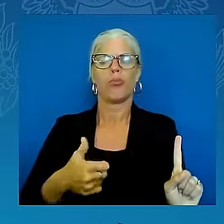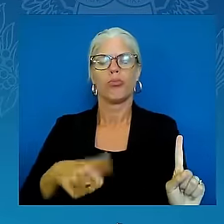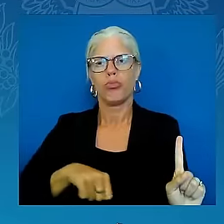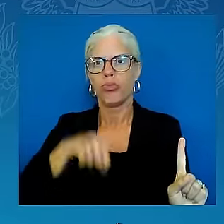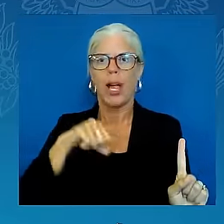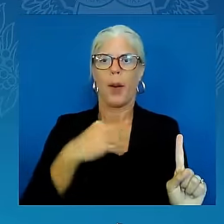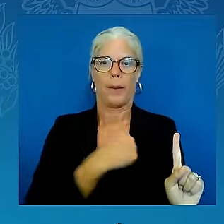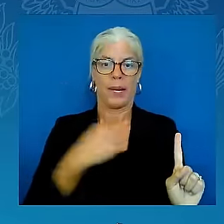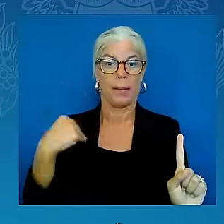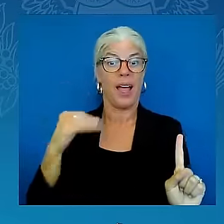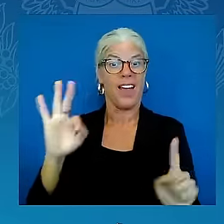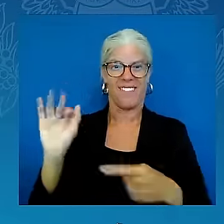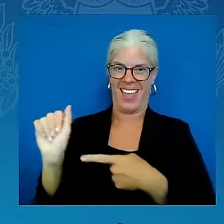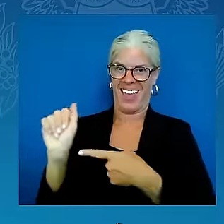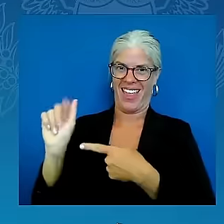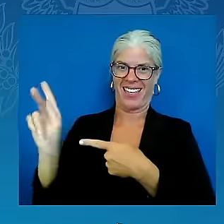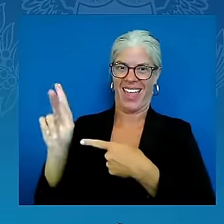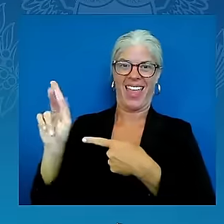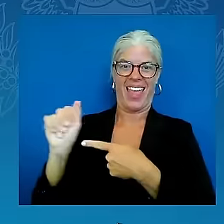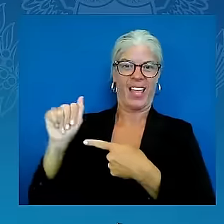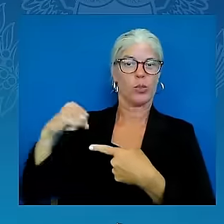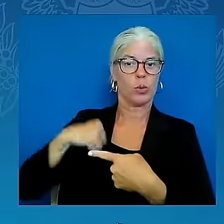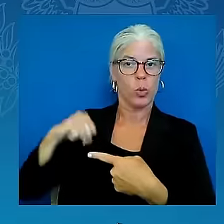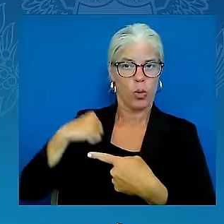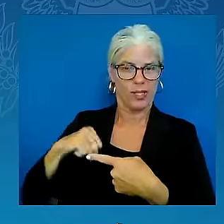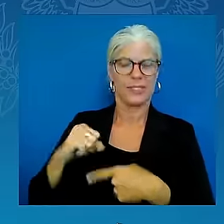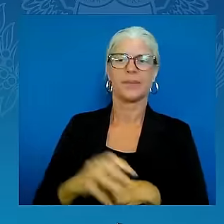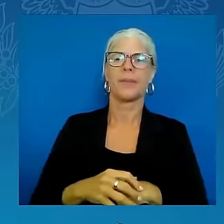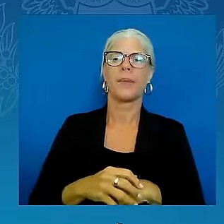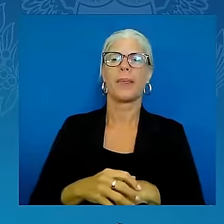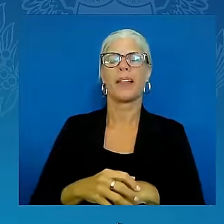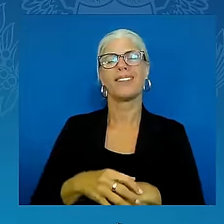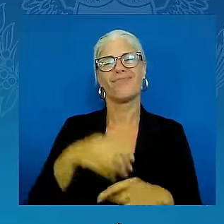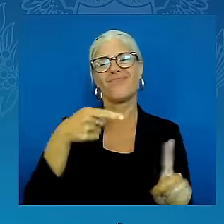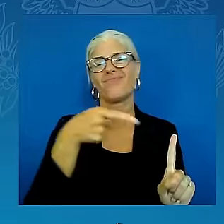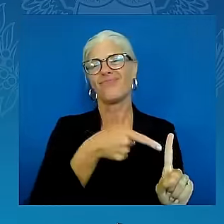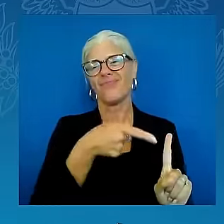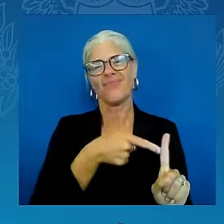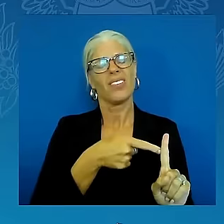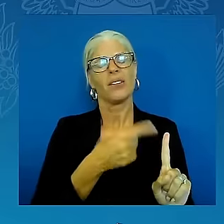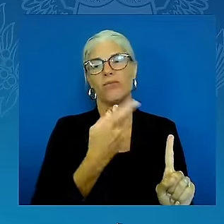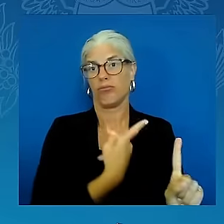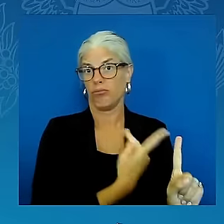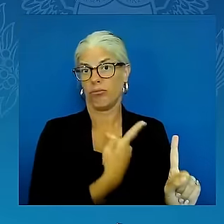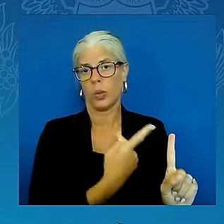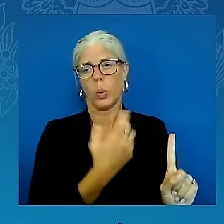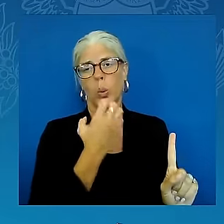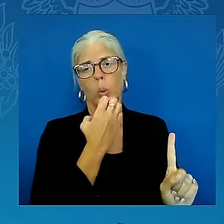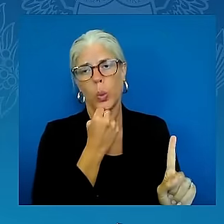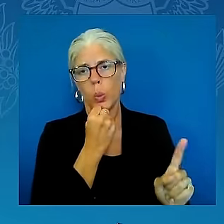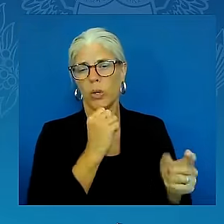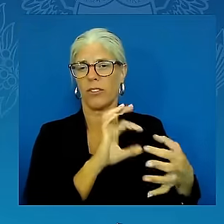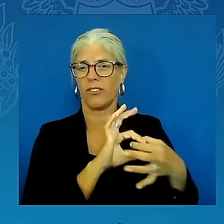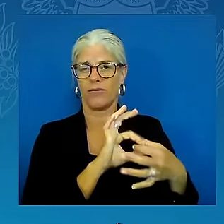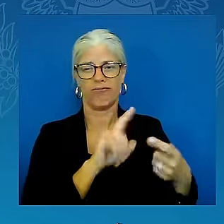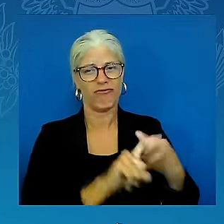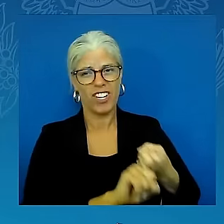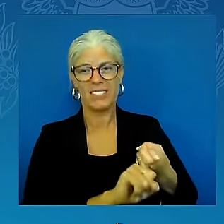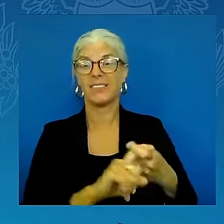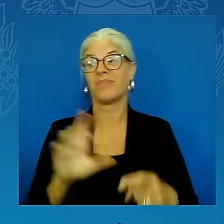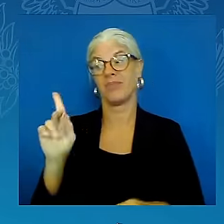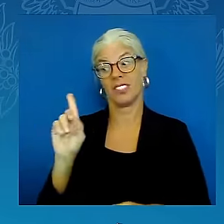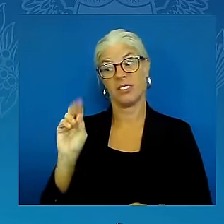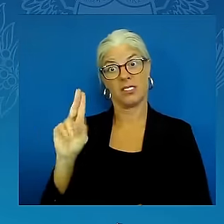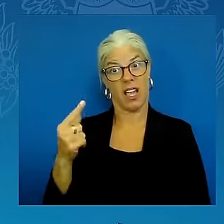And she was a dear, dear friend to my husband, Doug, and me. Over her career, as we all know, Sheila had many